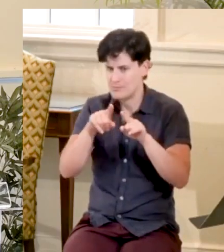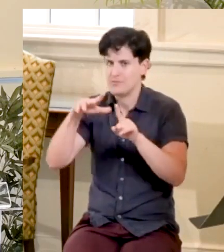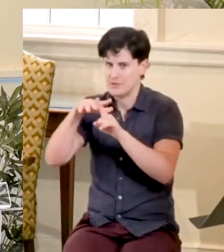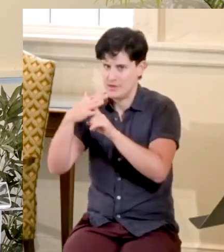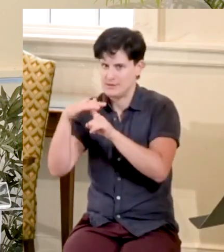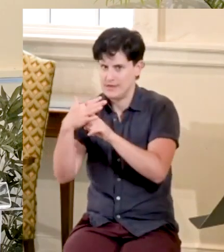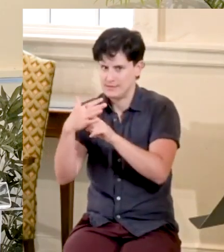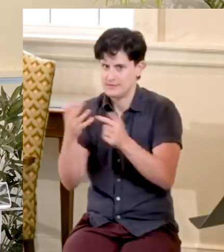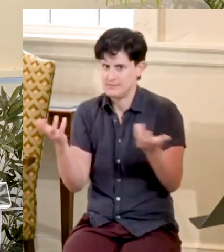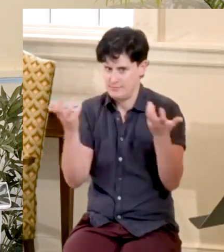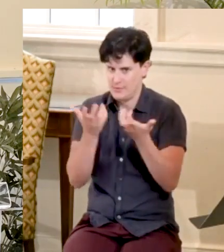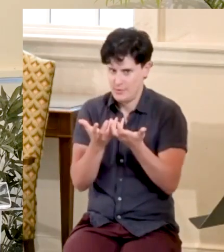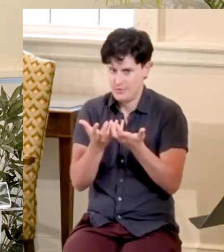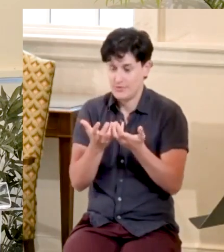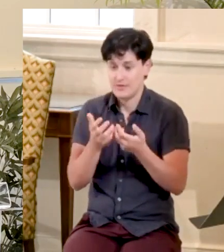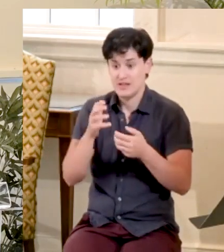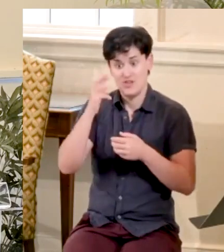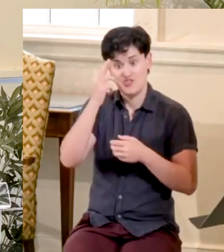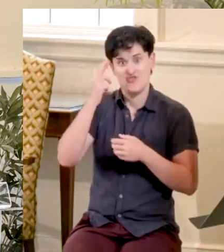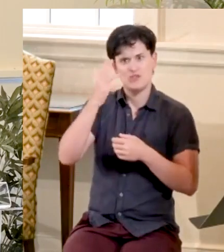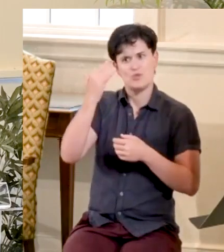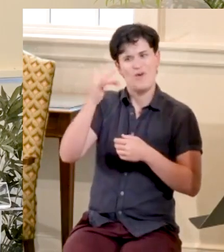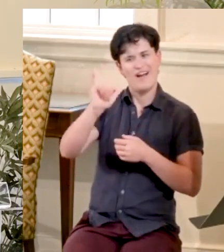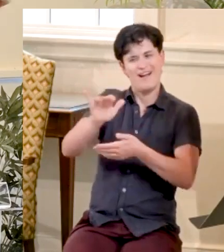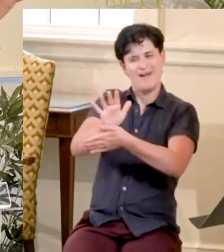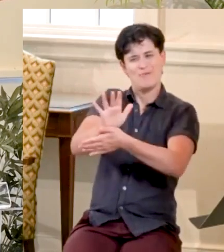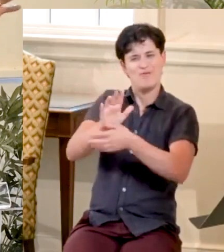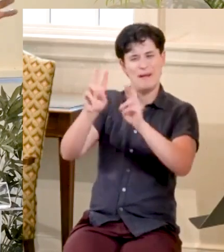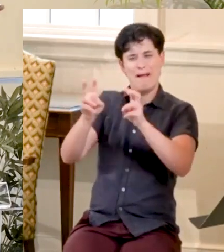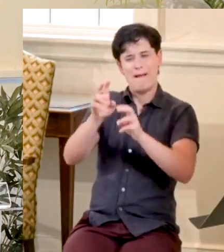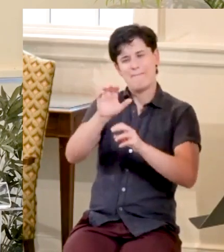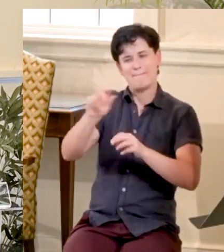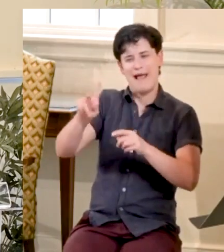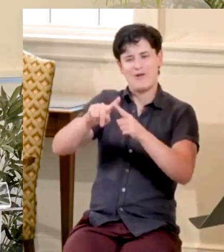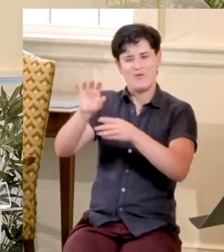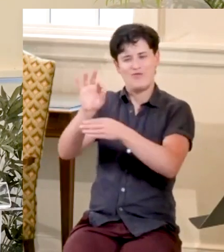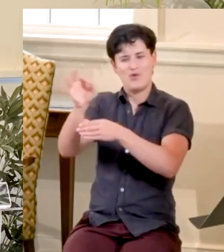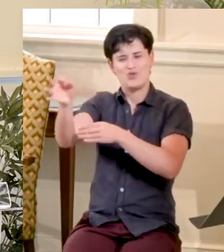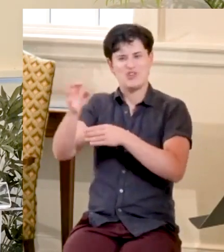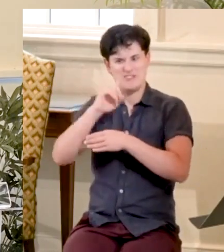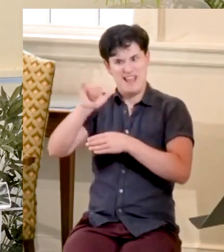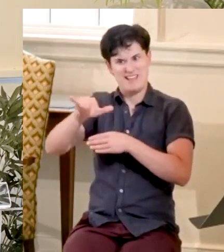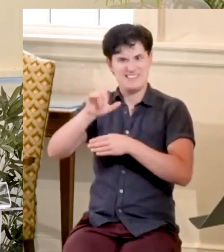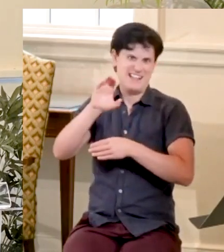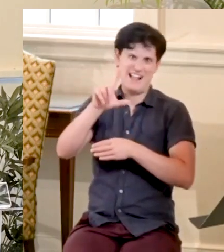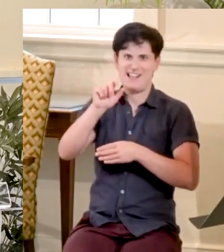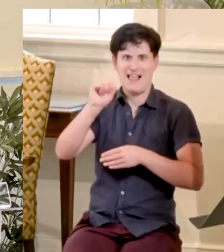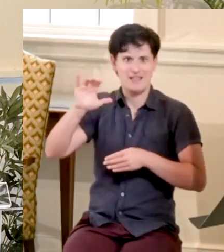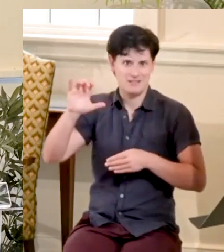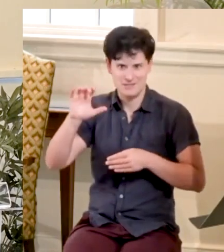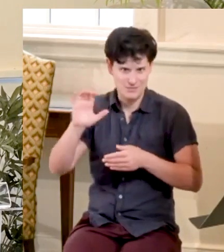why Back to the Future is a classic. It taps into a human